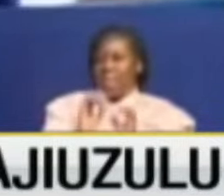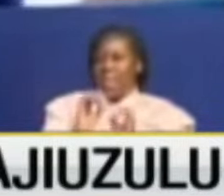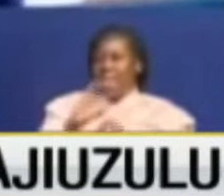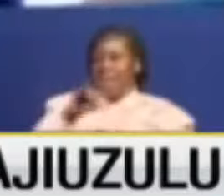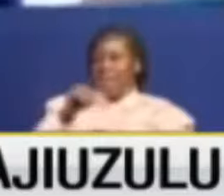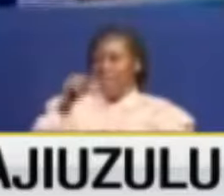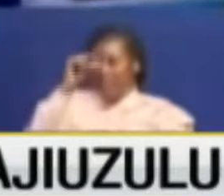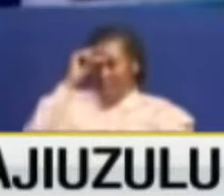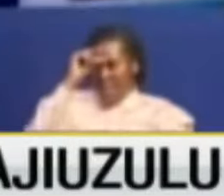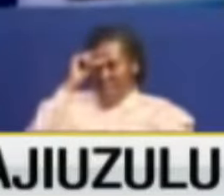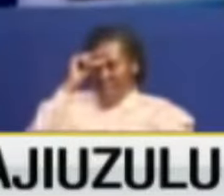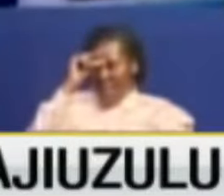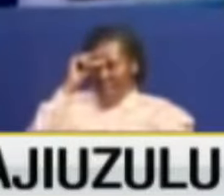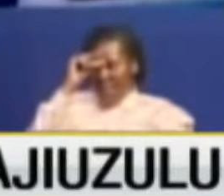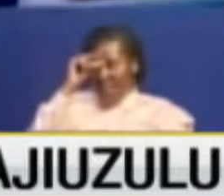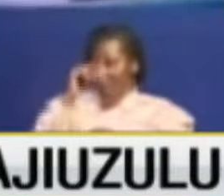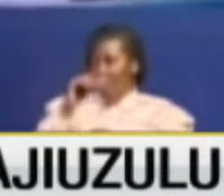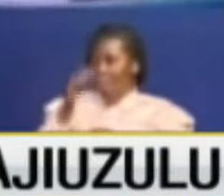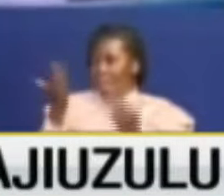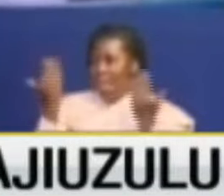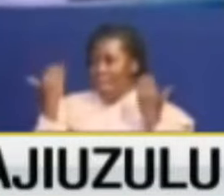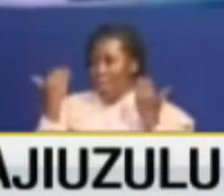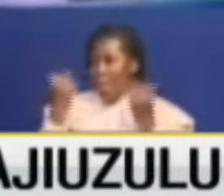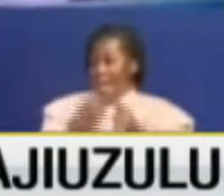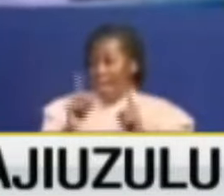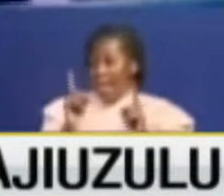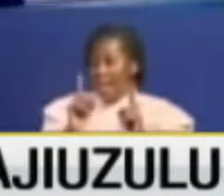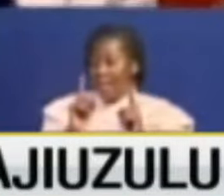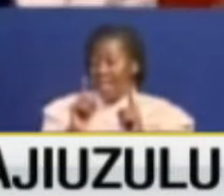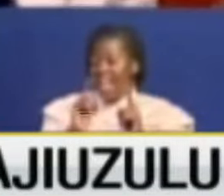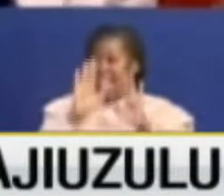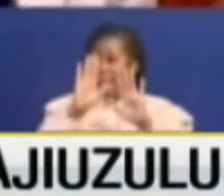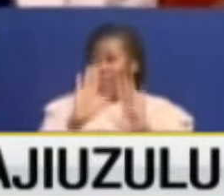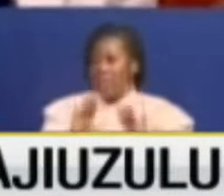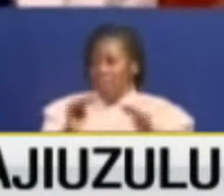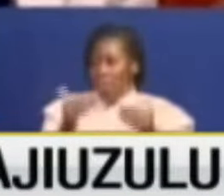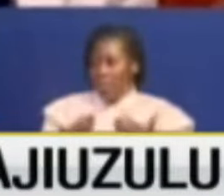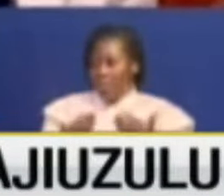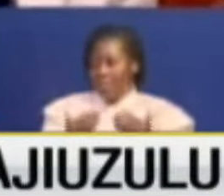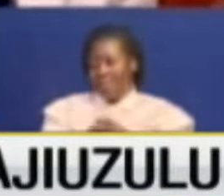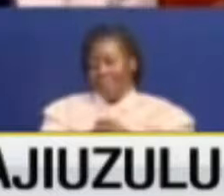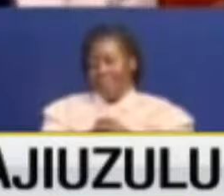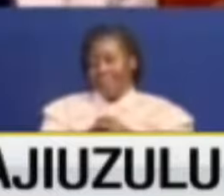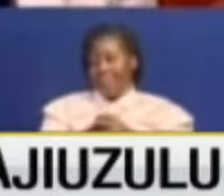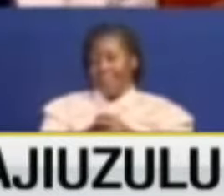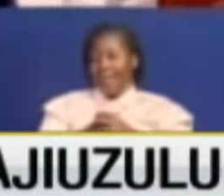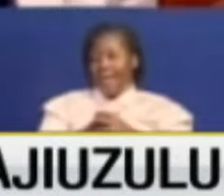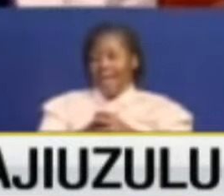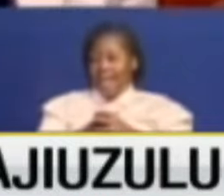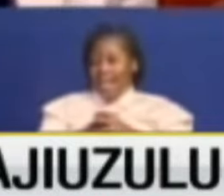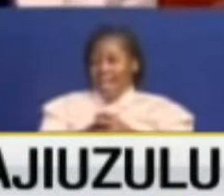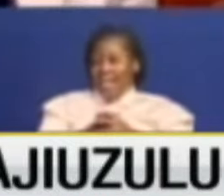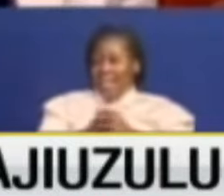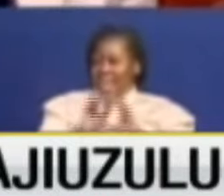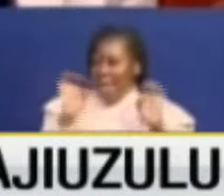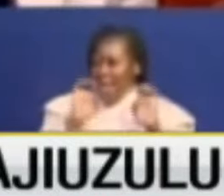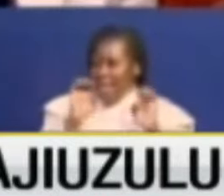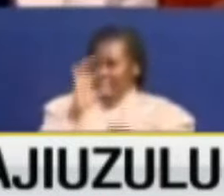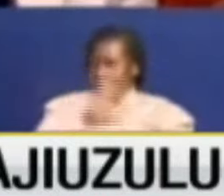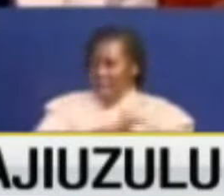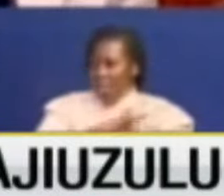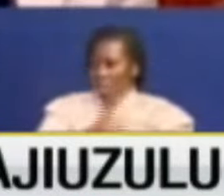county government of Meru. But two, and more importantly, substantively, the emergency call